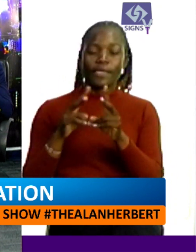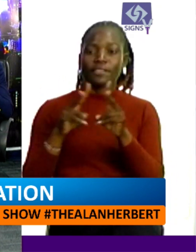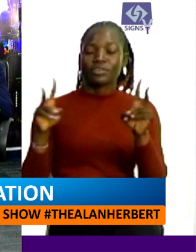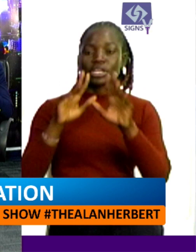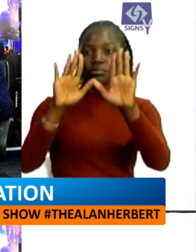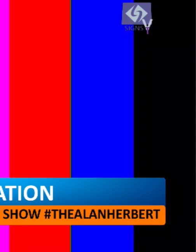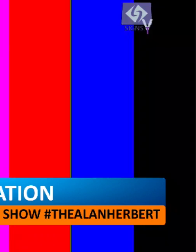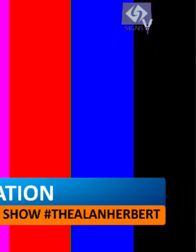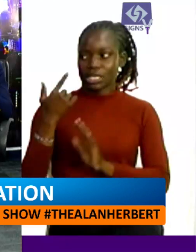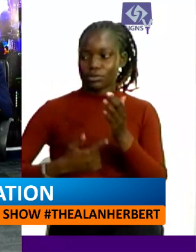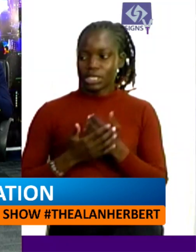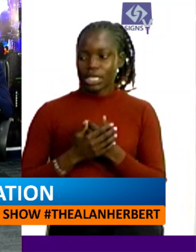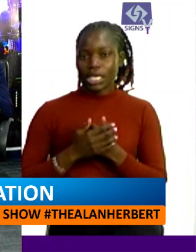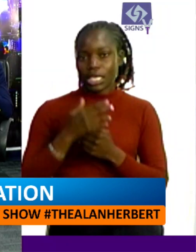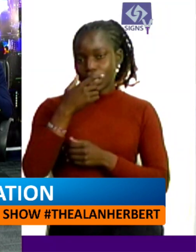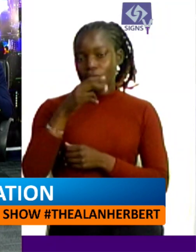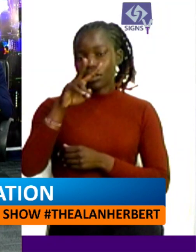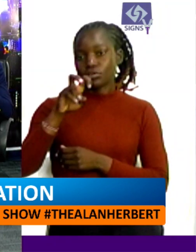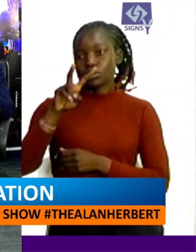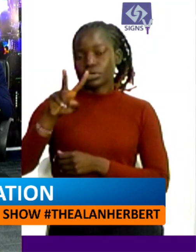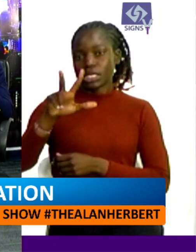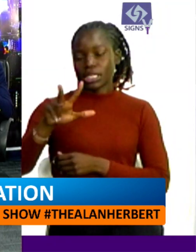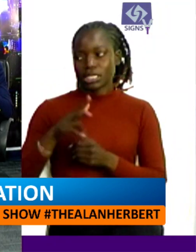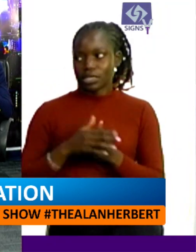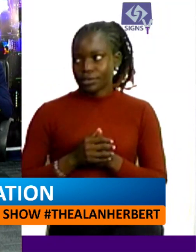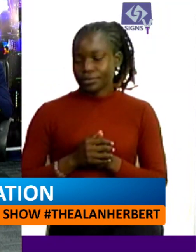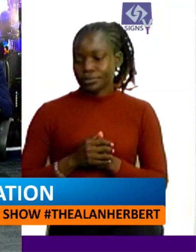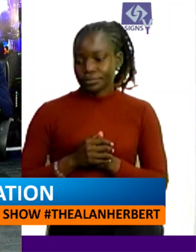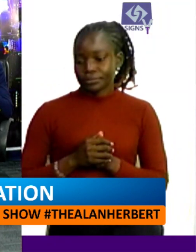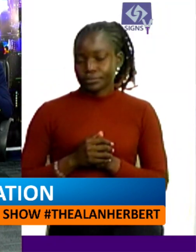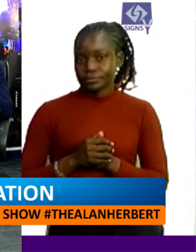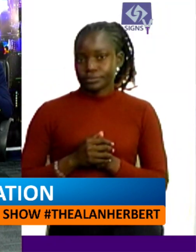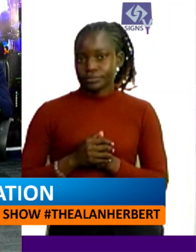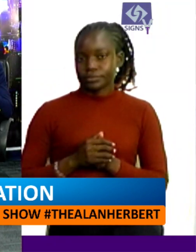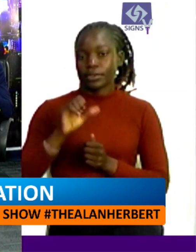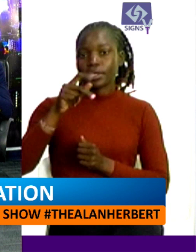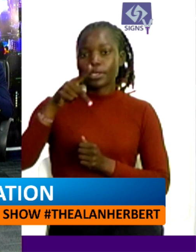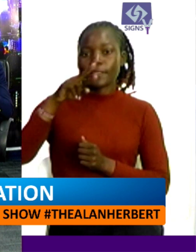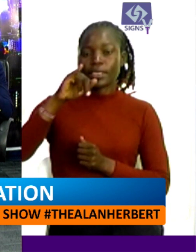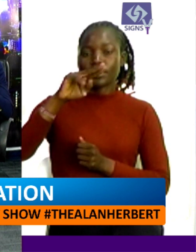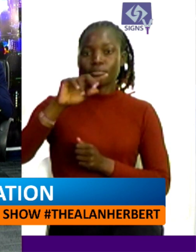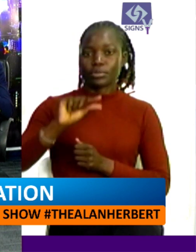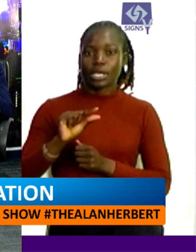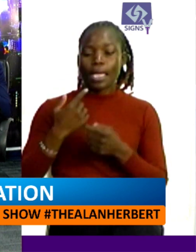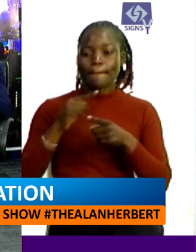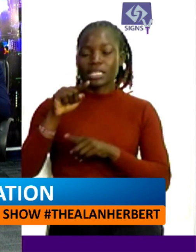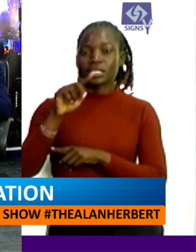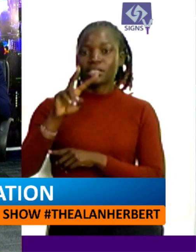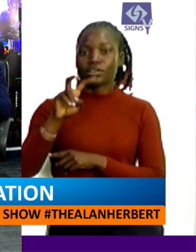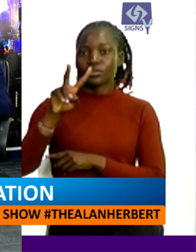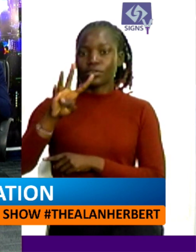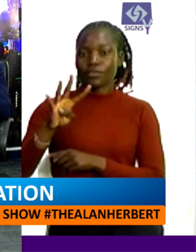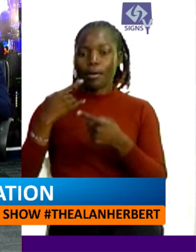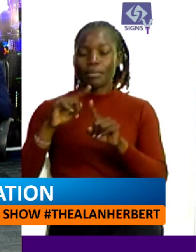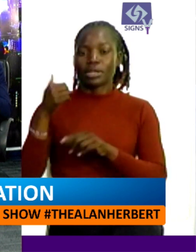he has said he is a 2023 spring alumni, that this is 2024, and still he